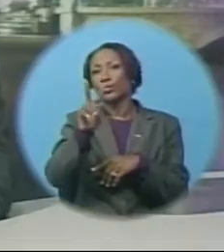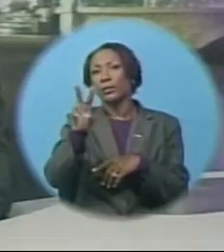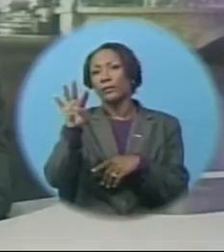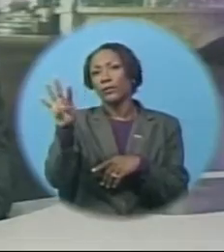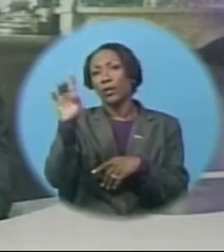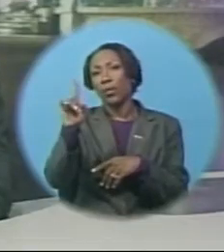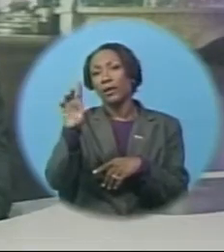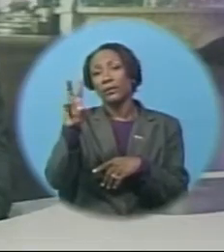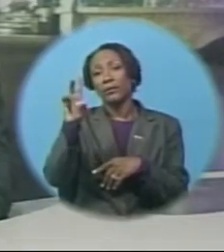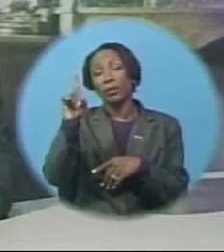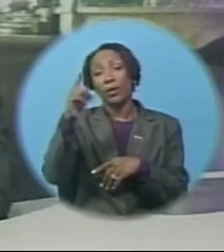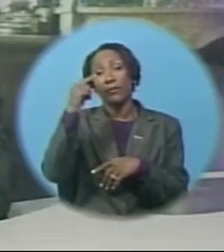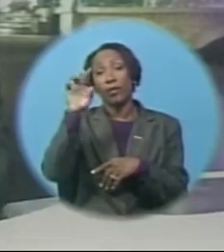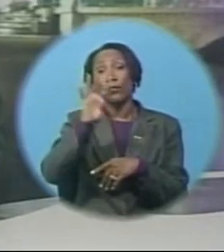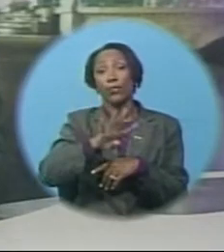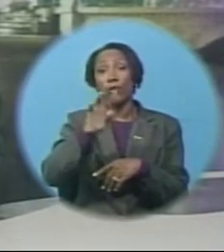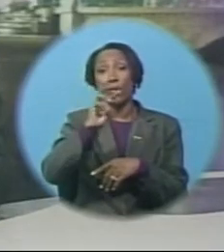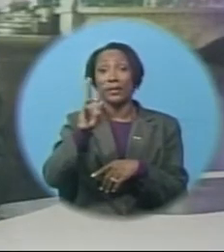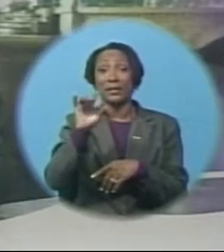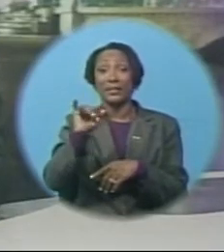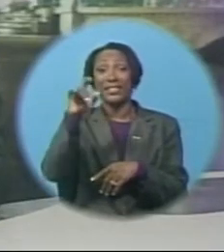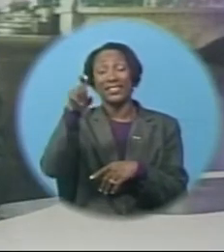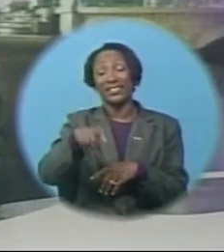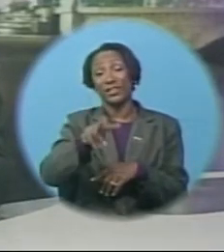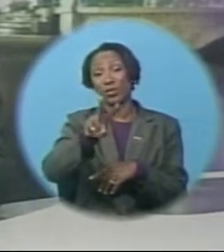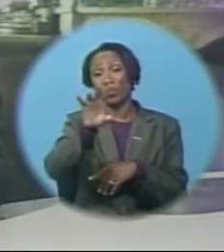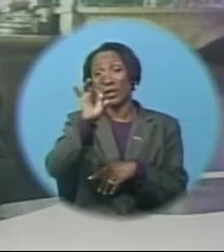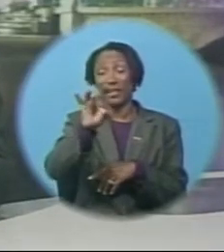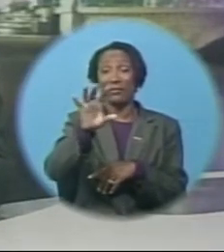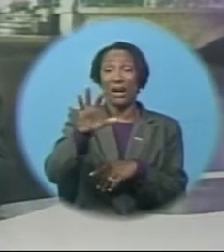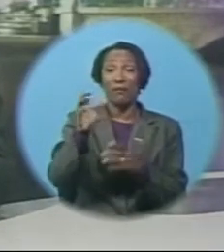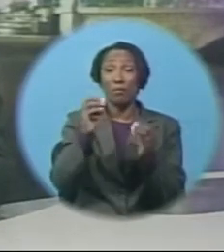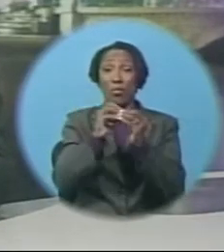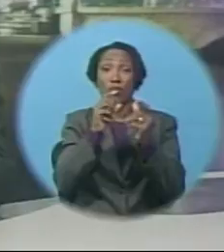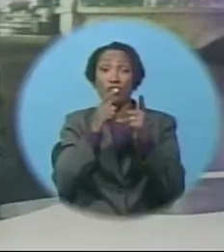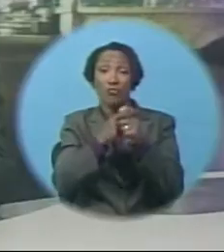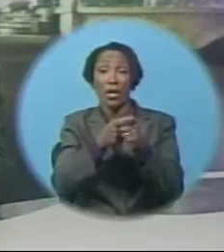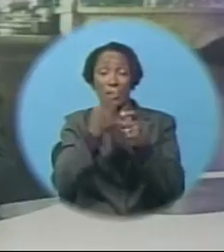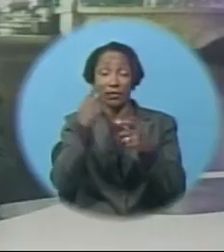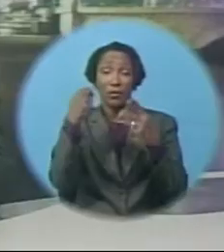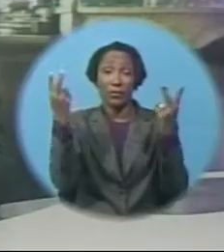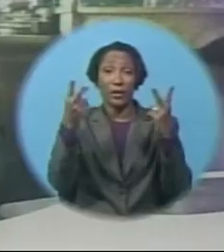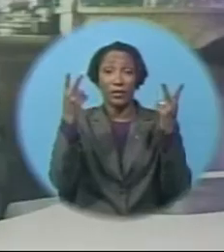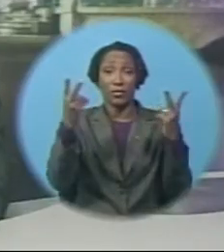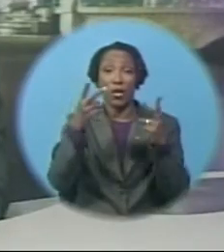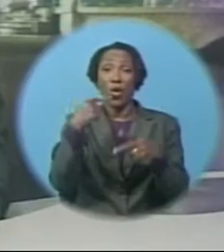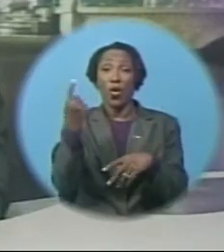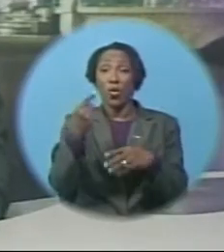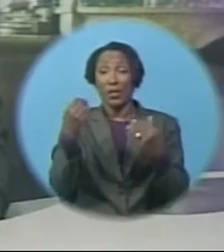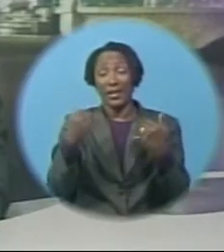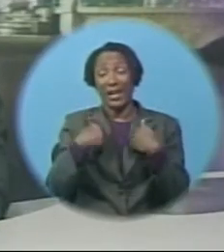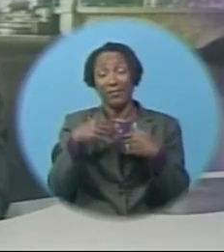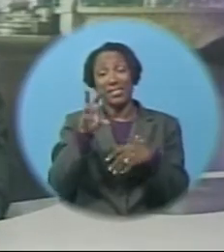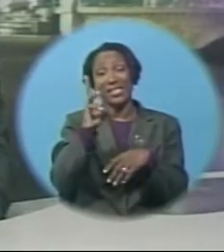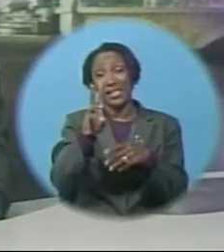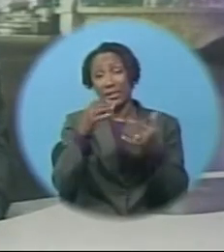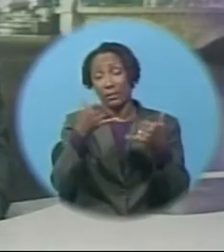4. The West Indies have to get 285 more runs to win, but they only have 6 wickets in